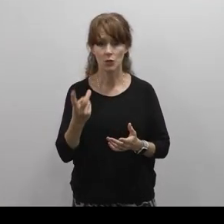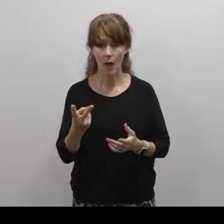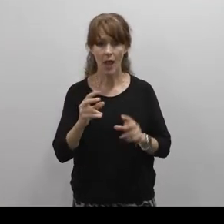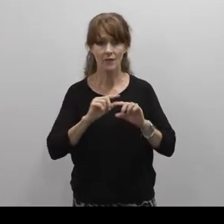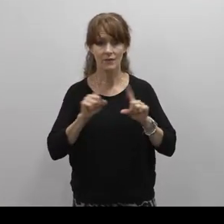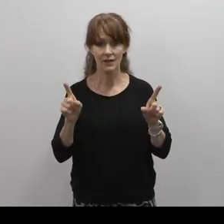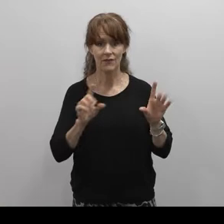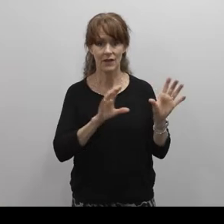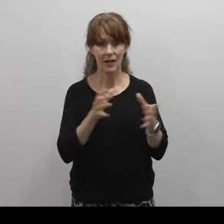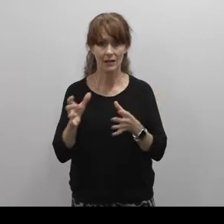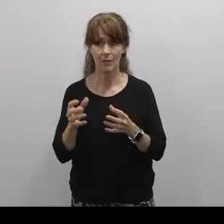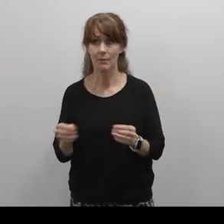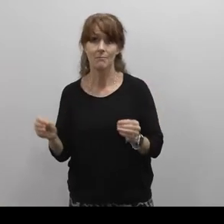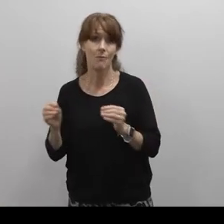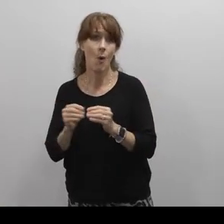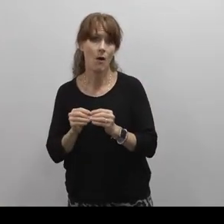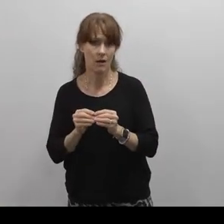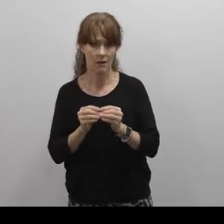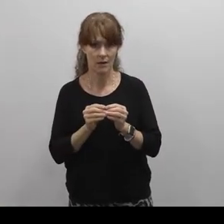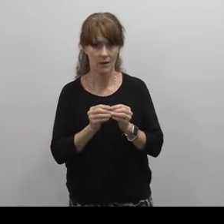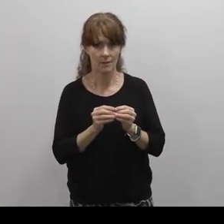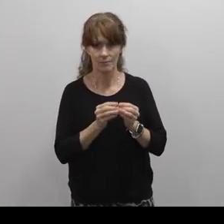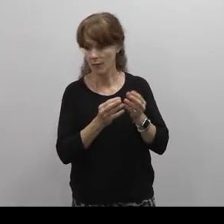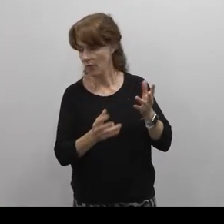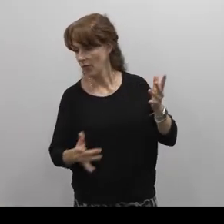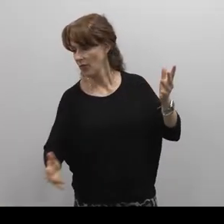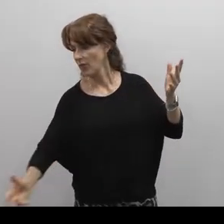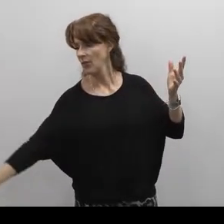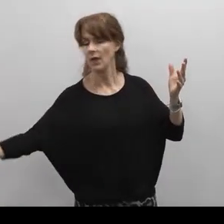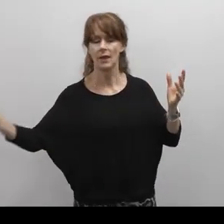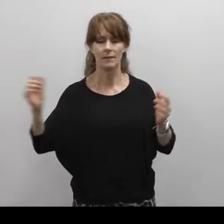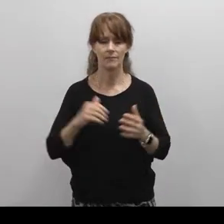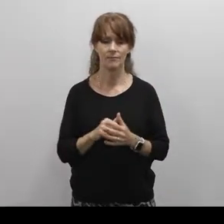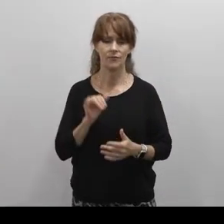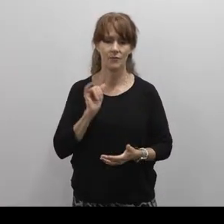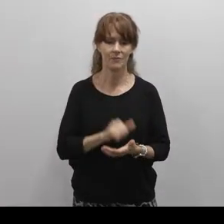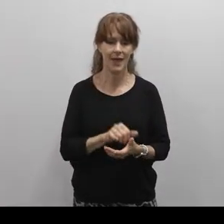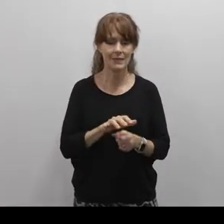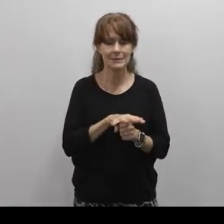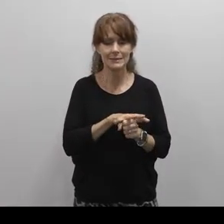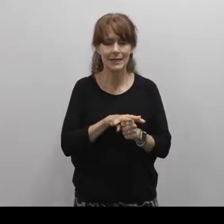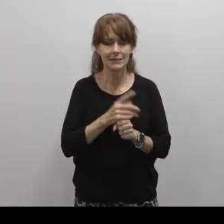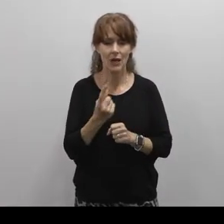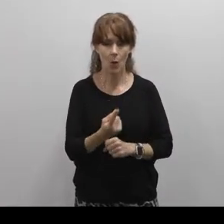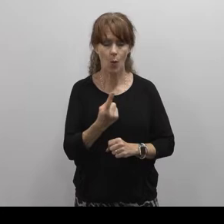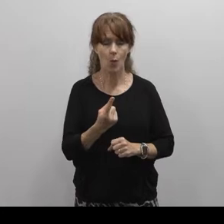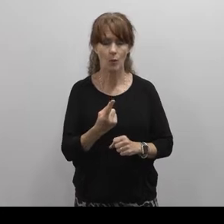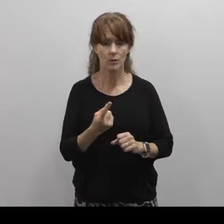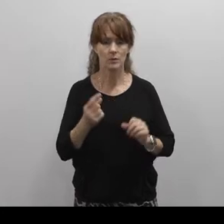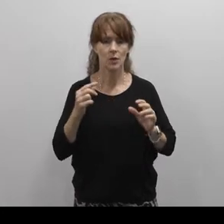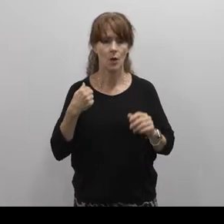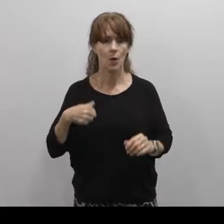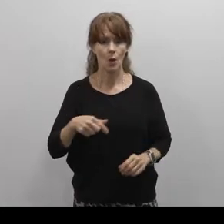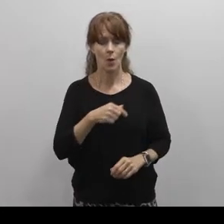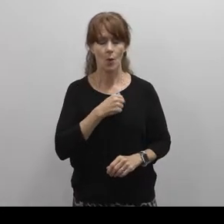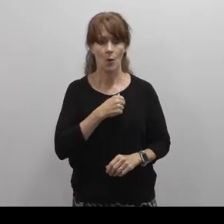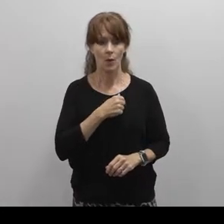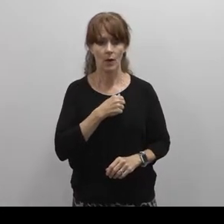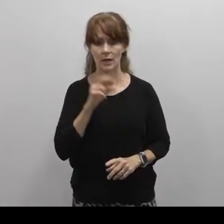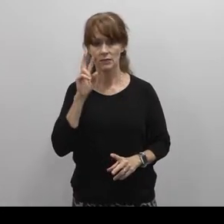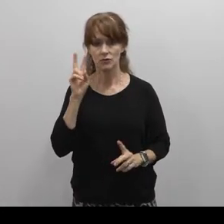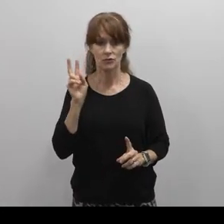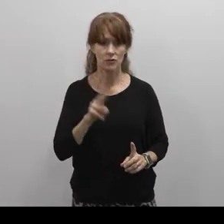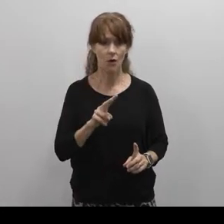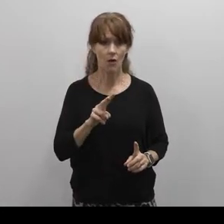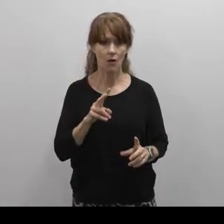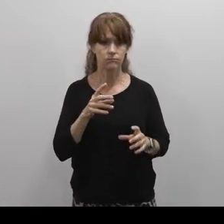There's probably more, right? More categories just from that different section. So what we saw just at a quick glance